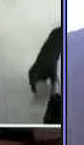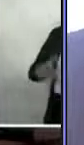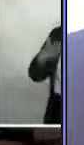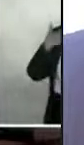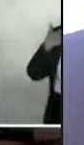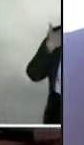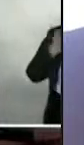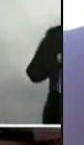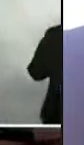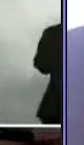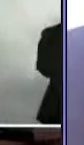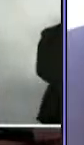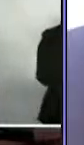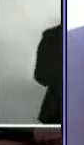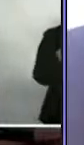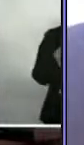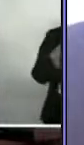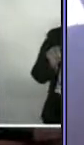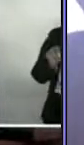report